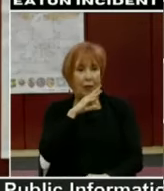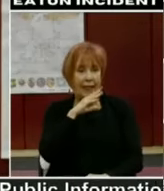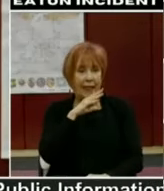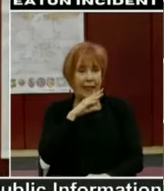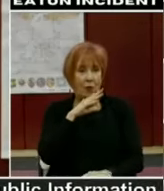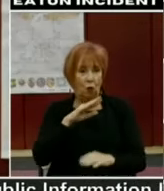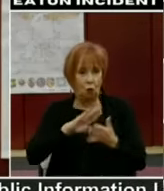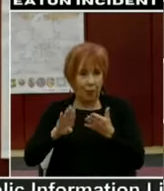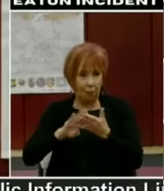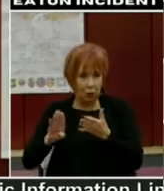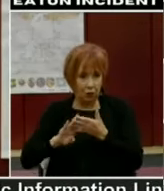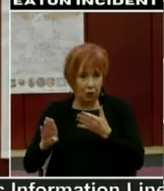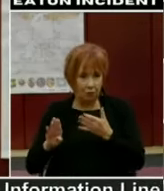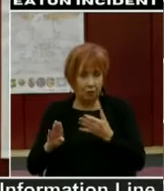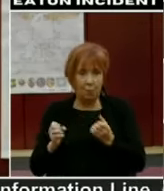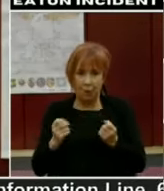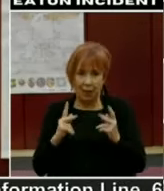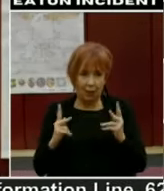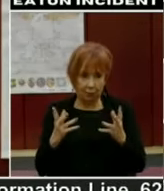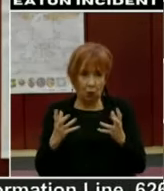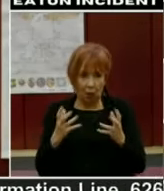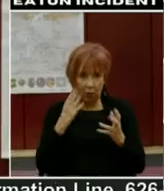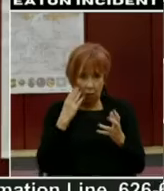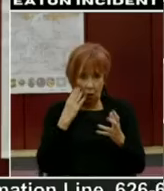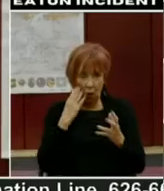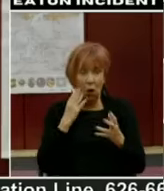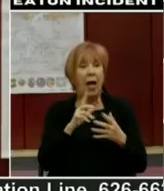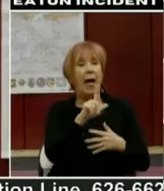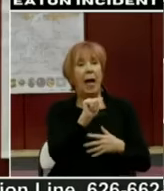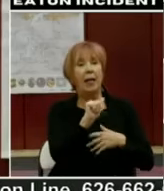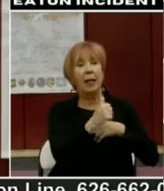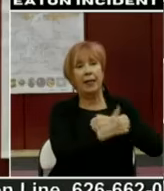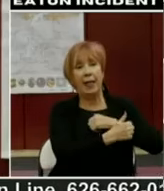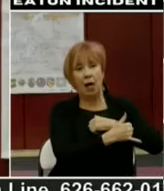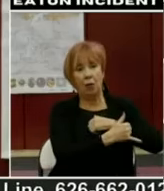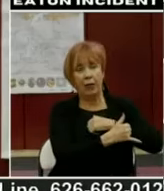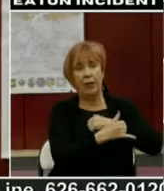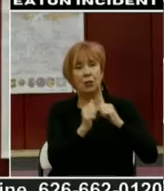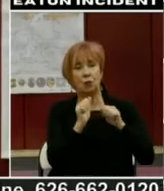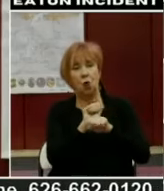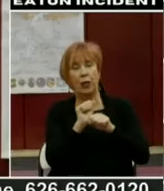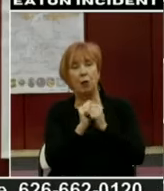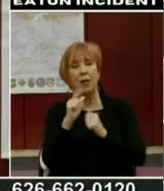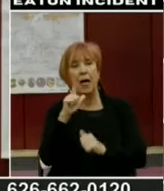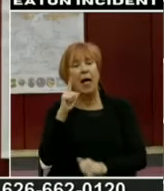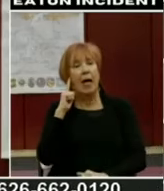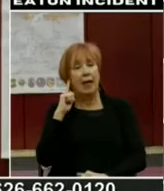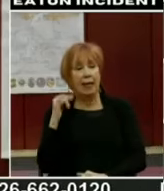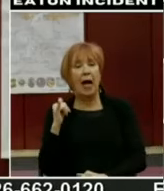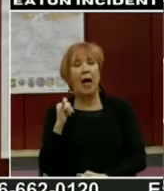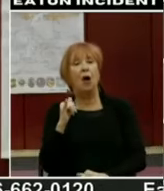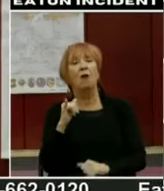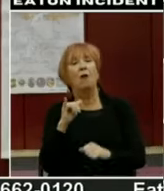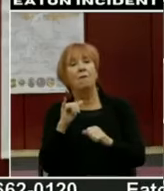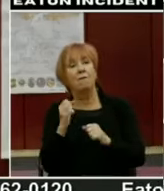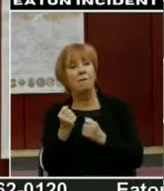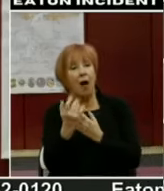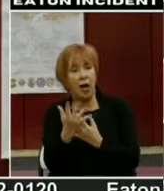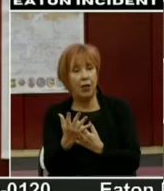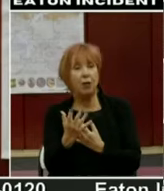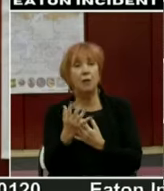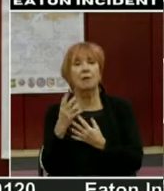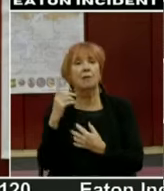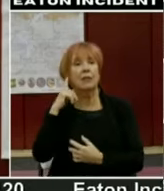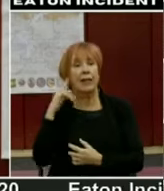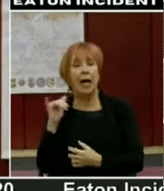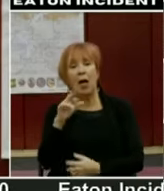people are asking about. LA County is working hand in hand with CAL FIRE and Cal Recycle to prepare your properties to be